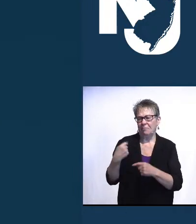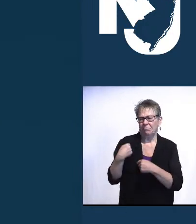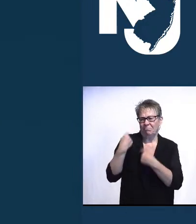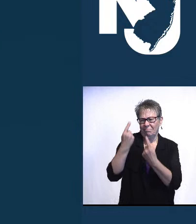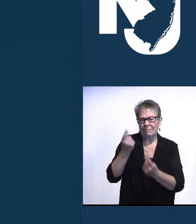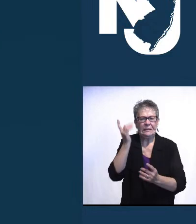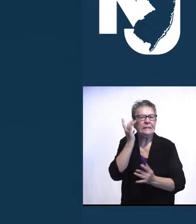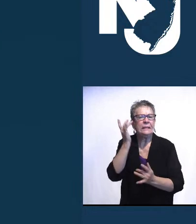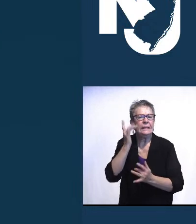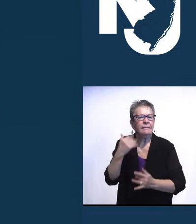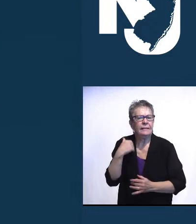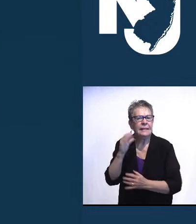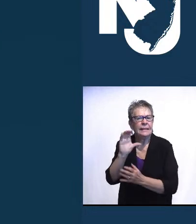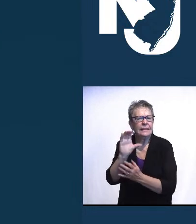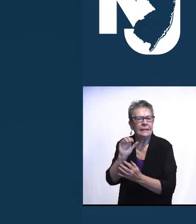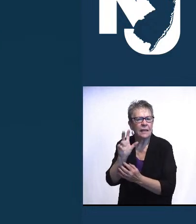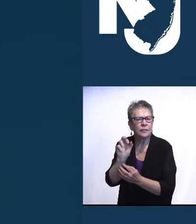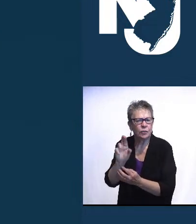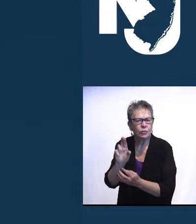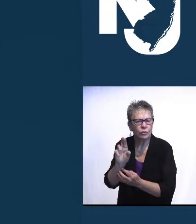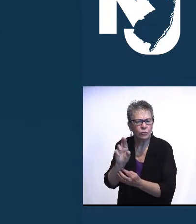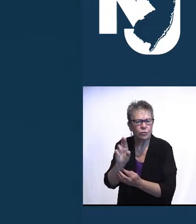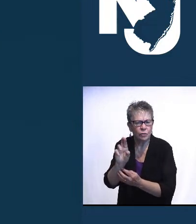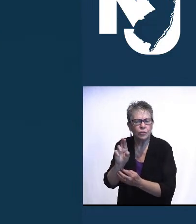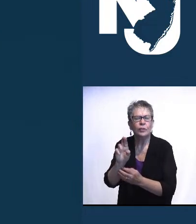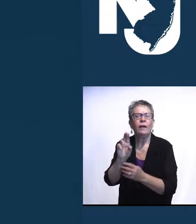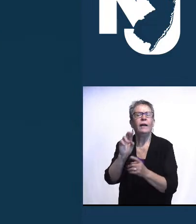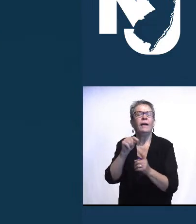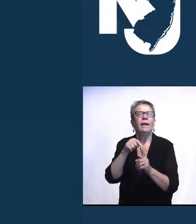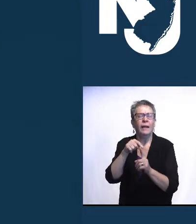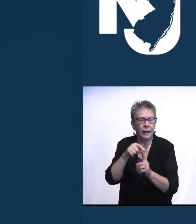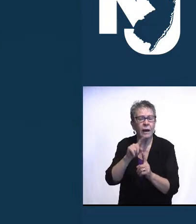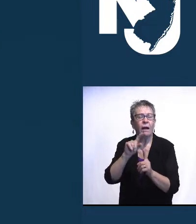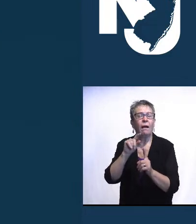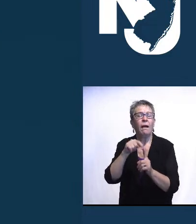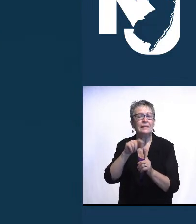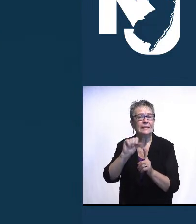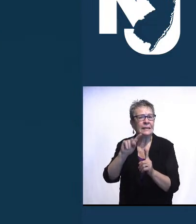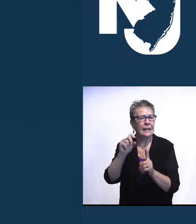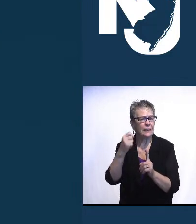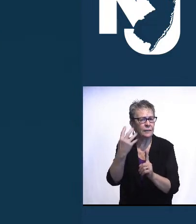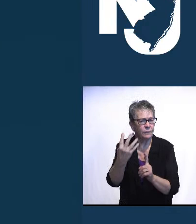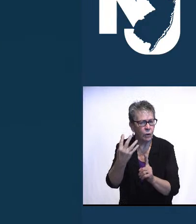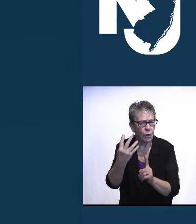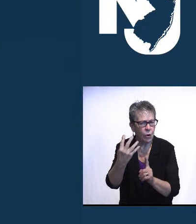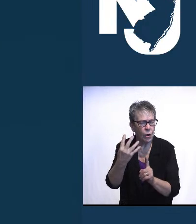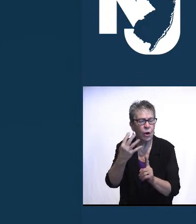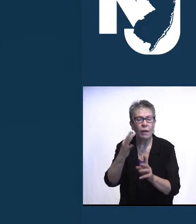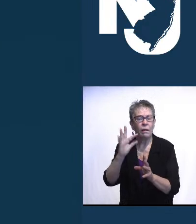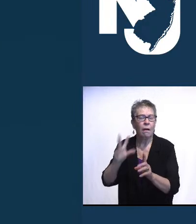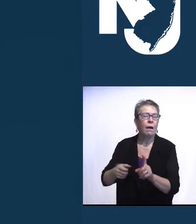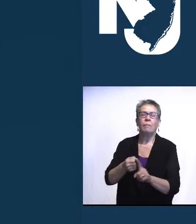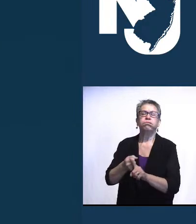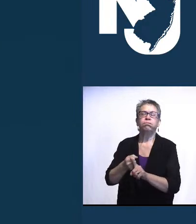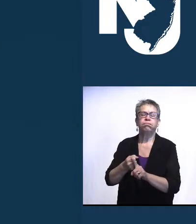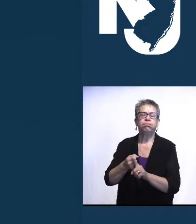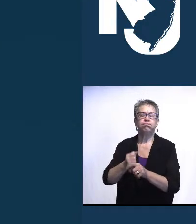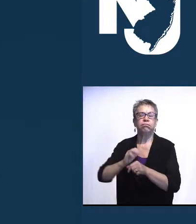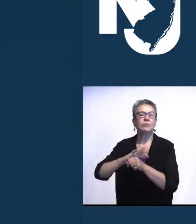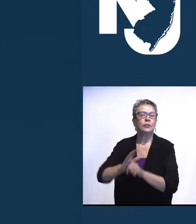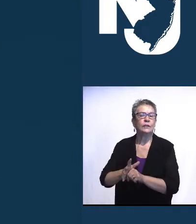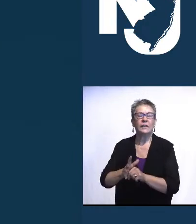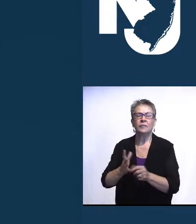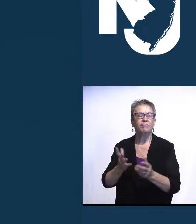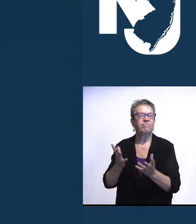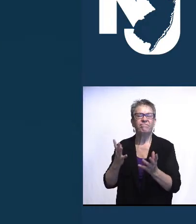as recognizable a figure locally as his father was. A gifted baseball player in his youth, he was described as having a